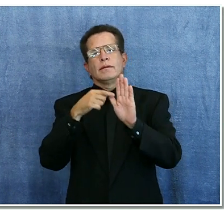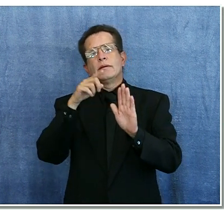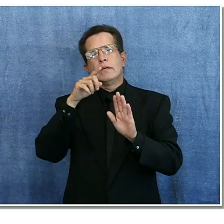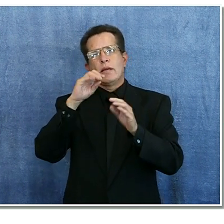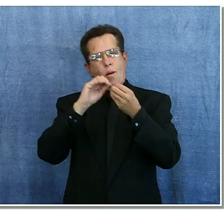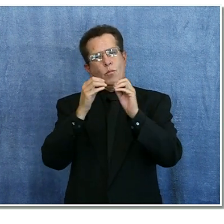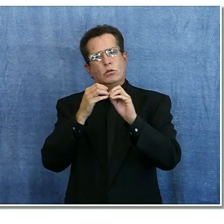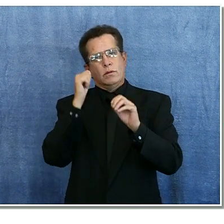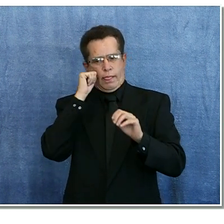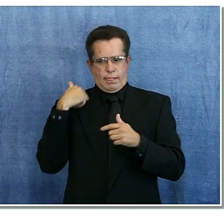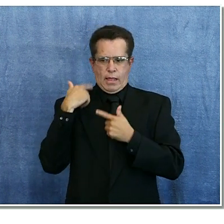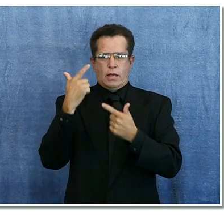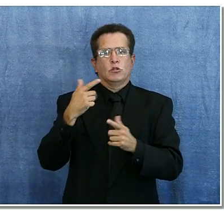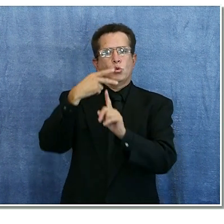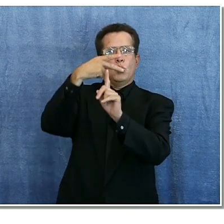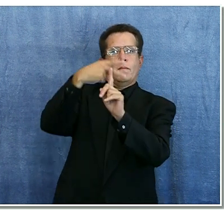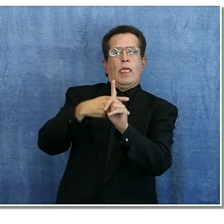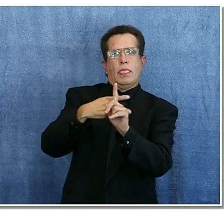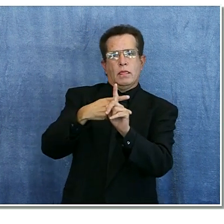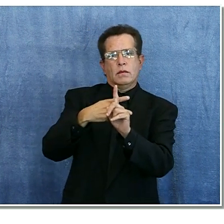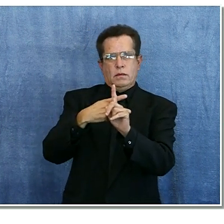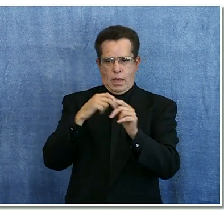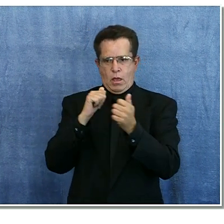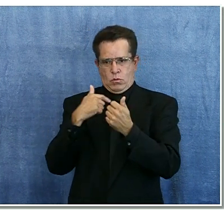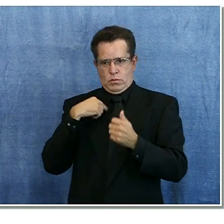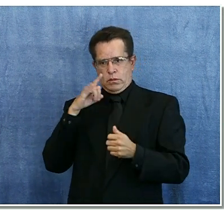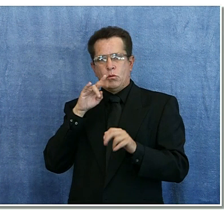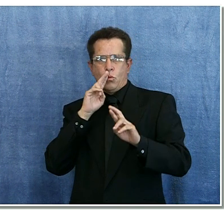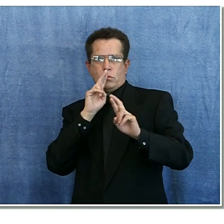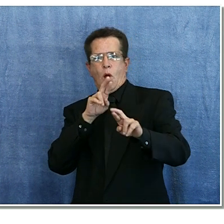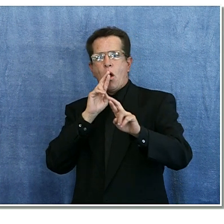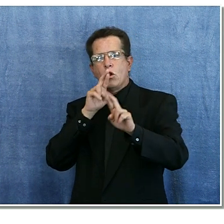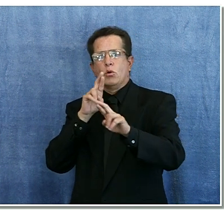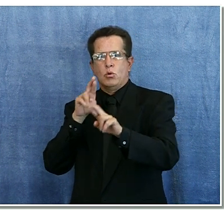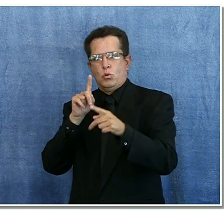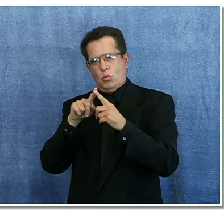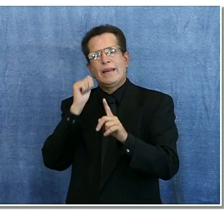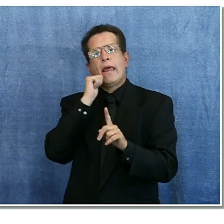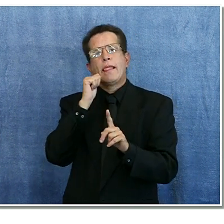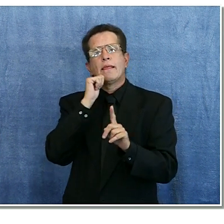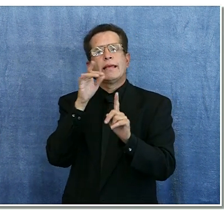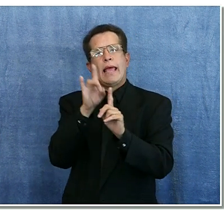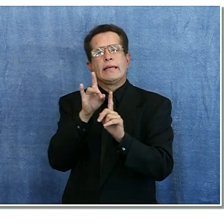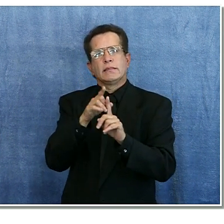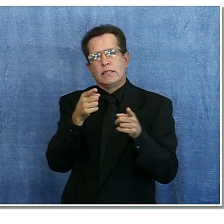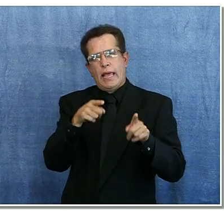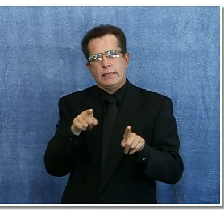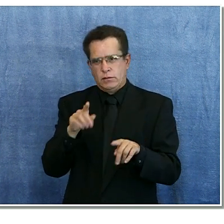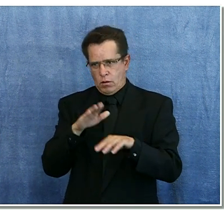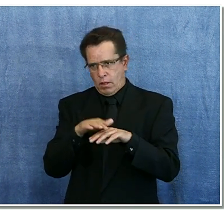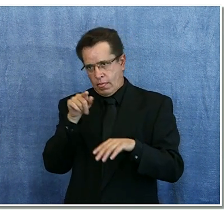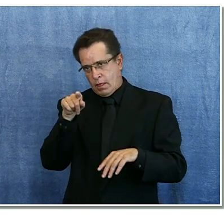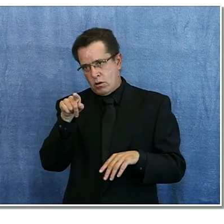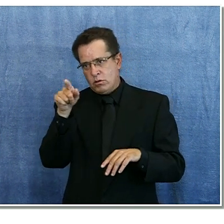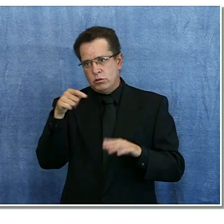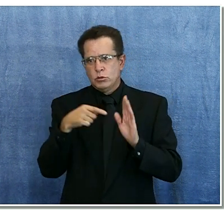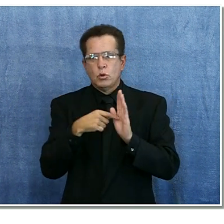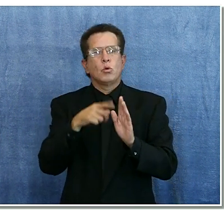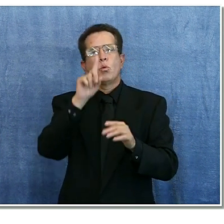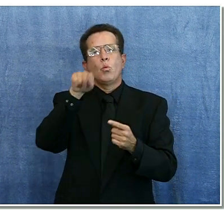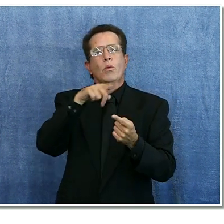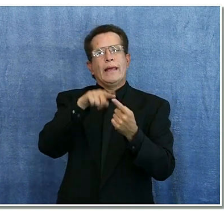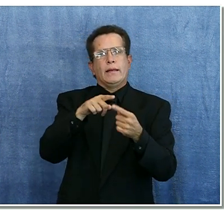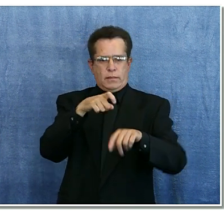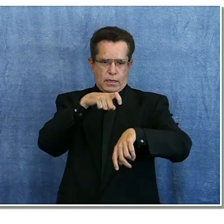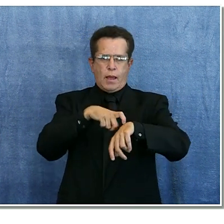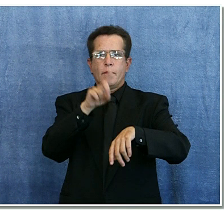been implemented in response to daily cases. The epi curve here is based on onset of